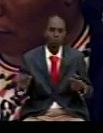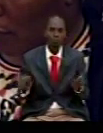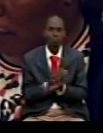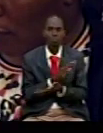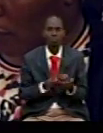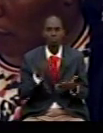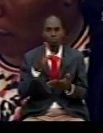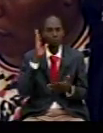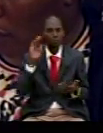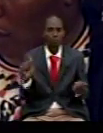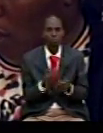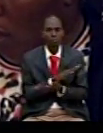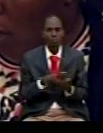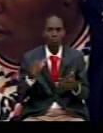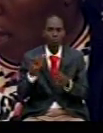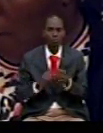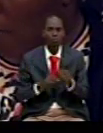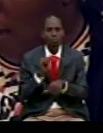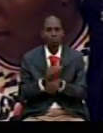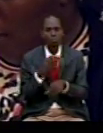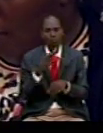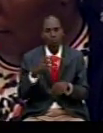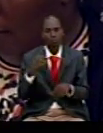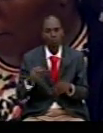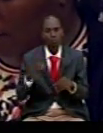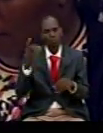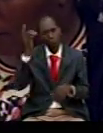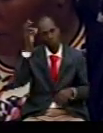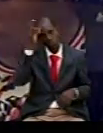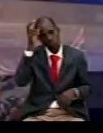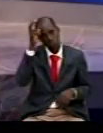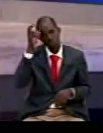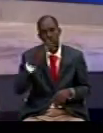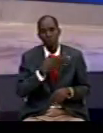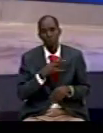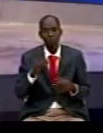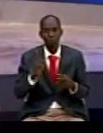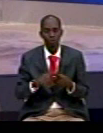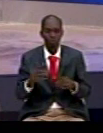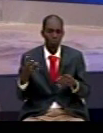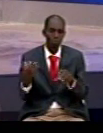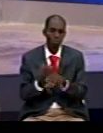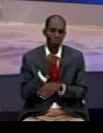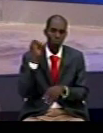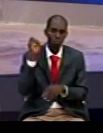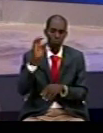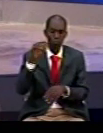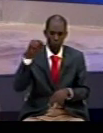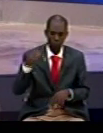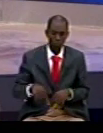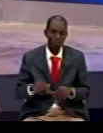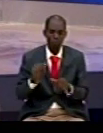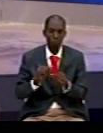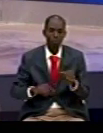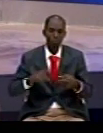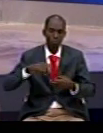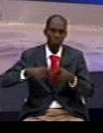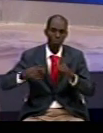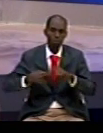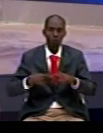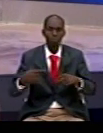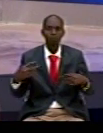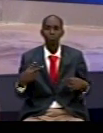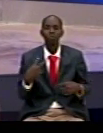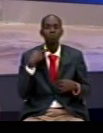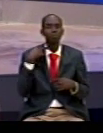you'll destroy every work of the devil. And to throw down any chain, any yoke, you'll